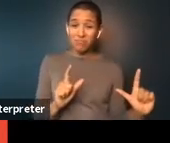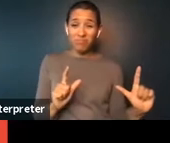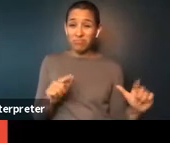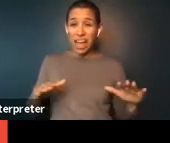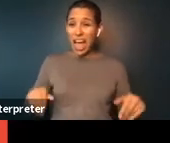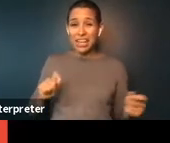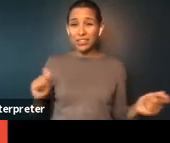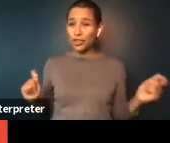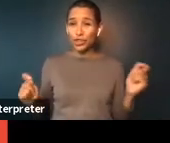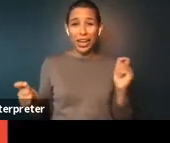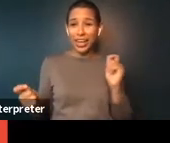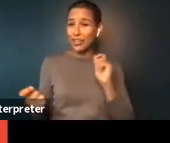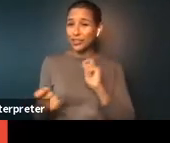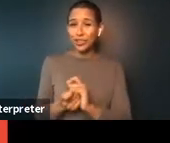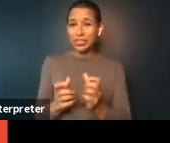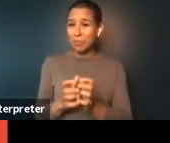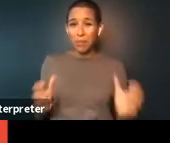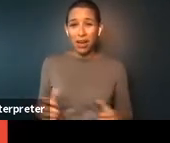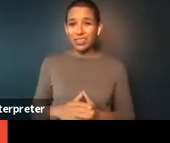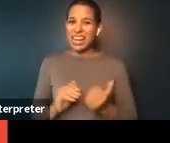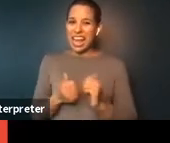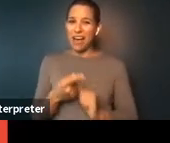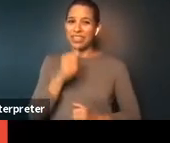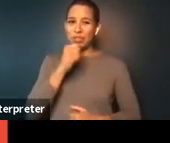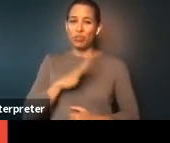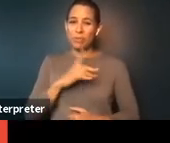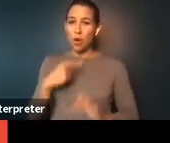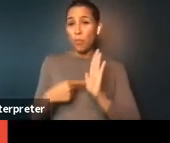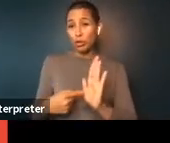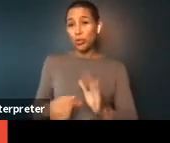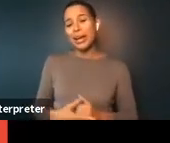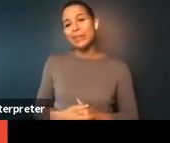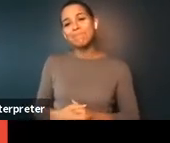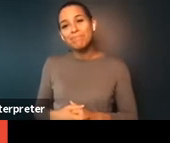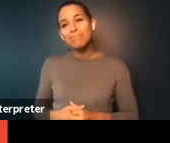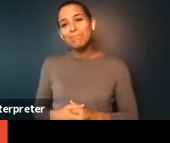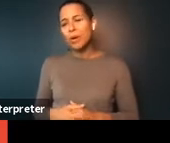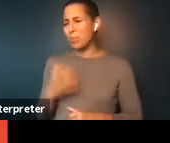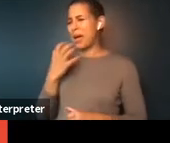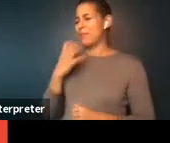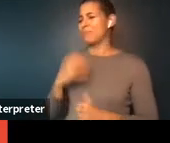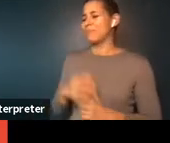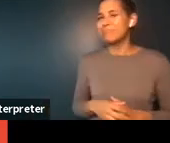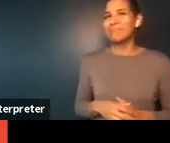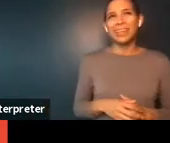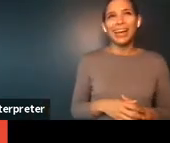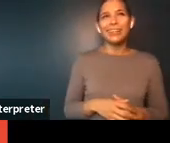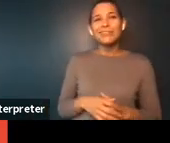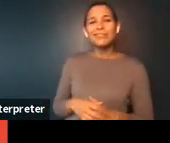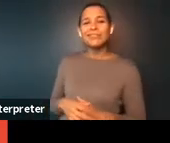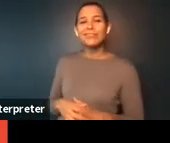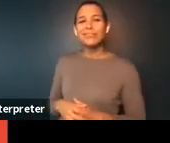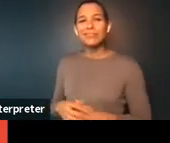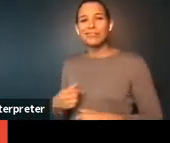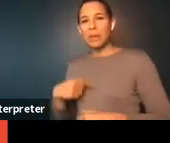in Afghanistan is portrayed and mobilized. yeah. That, yeah. Um, I think it's, I sort of want to go back to that